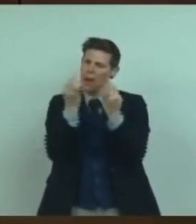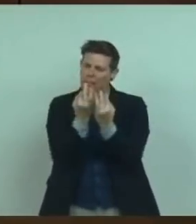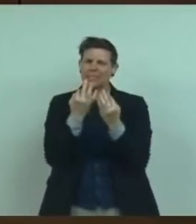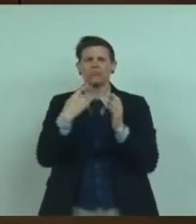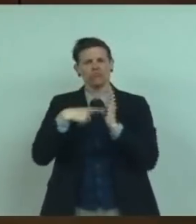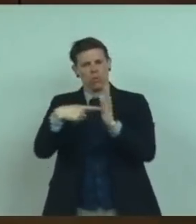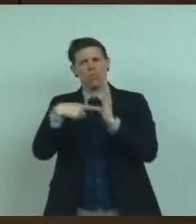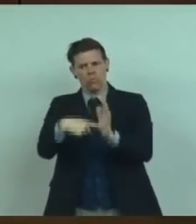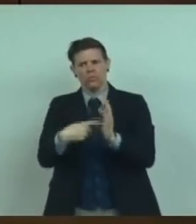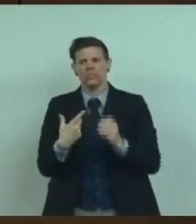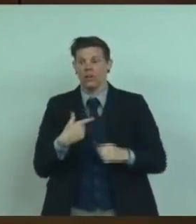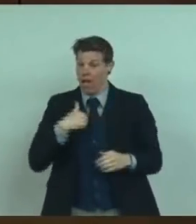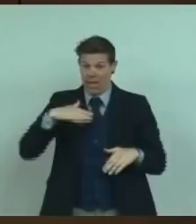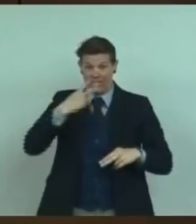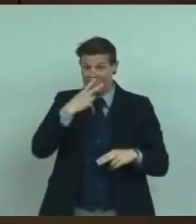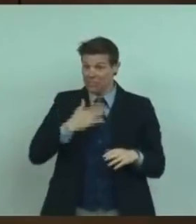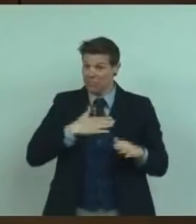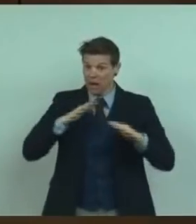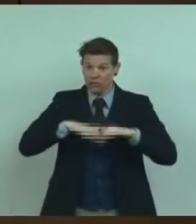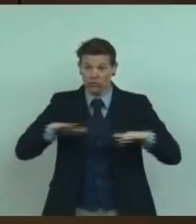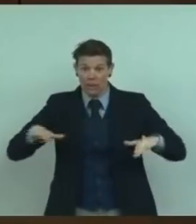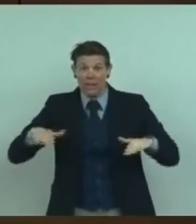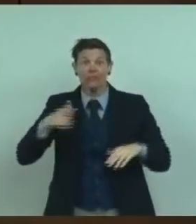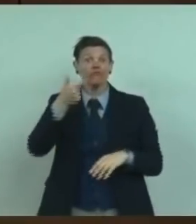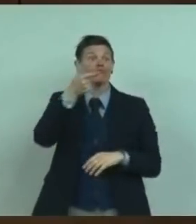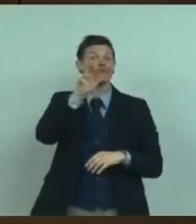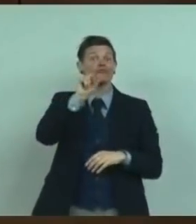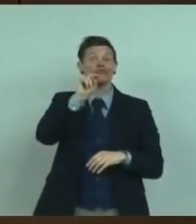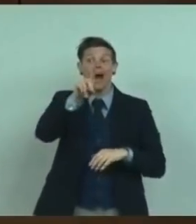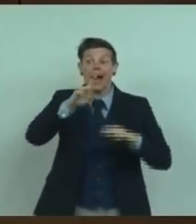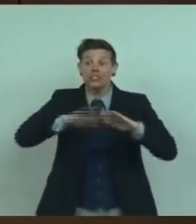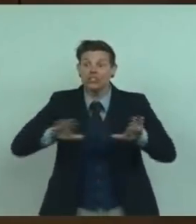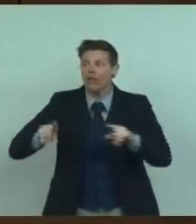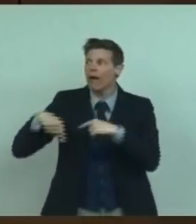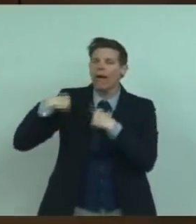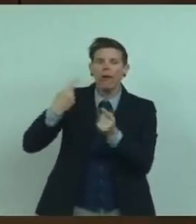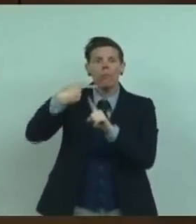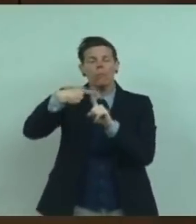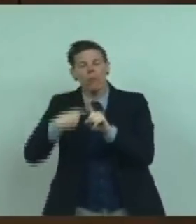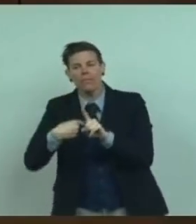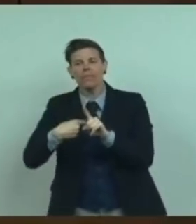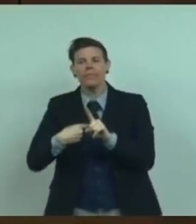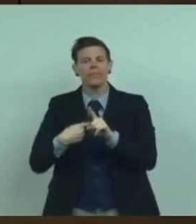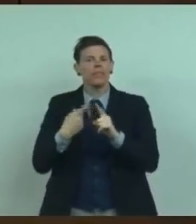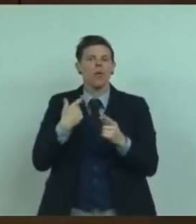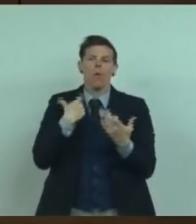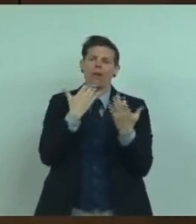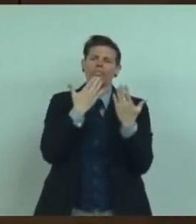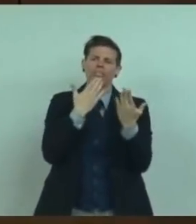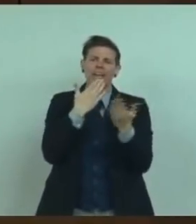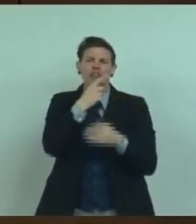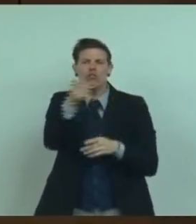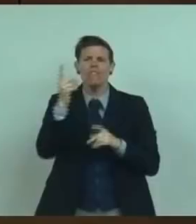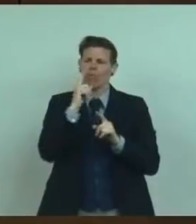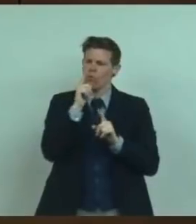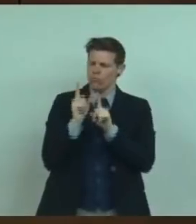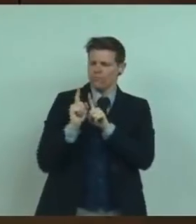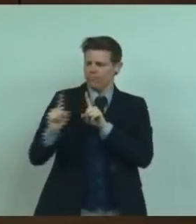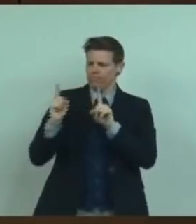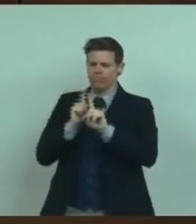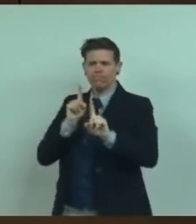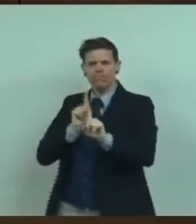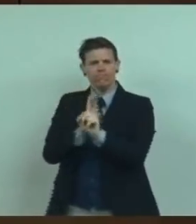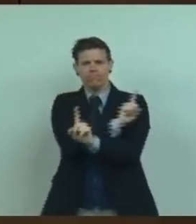my grandchildren in a month, but I thank them for their own social isolation, telecommuting to work, and the fact